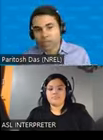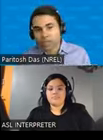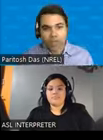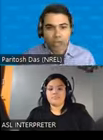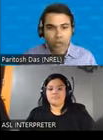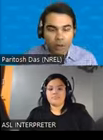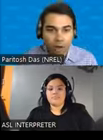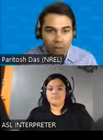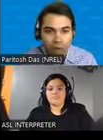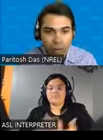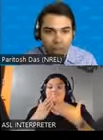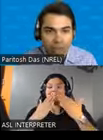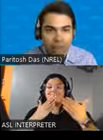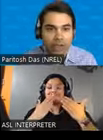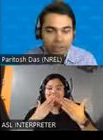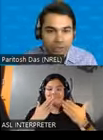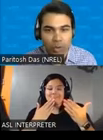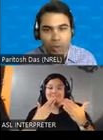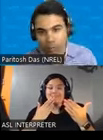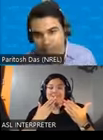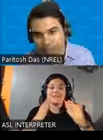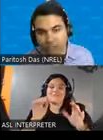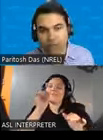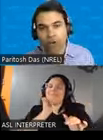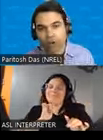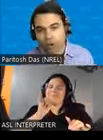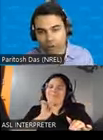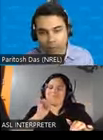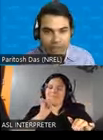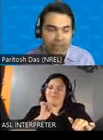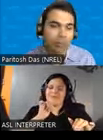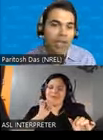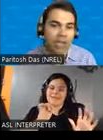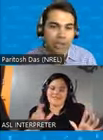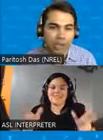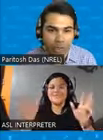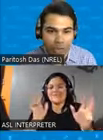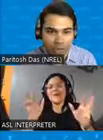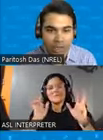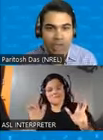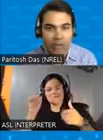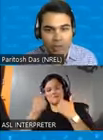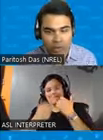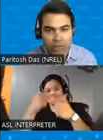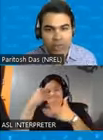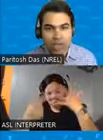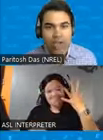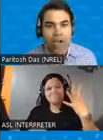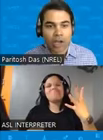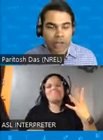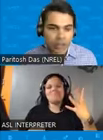And once again, thank you for your patience in listening to my section of on the electricity demand and distributed energy